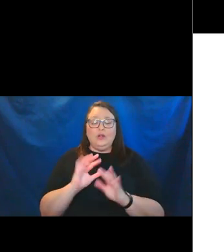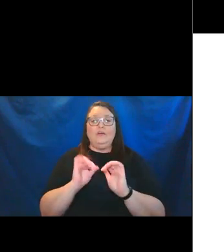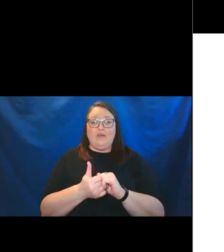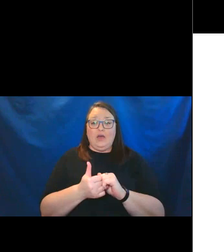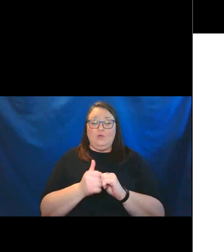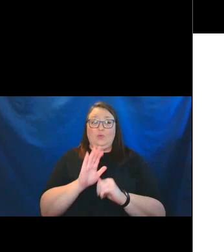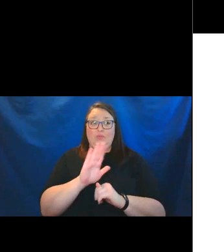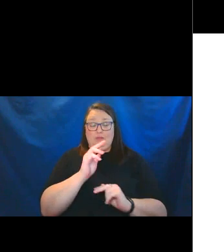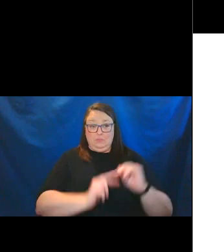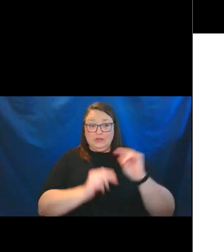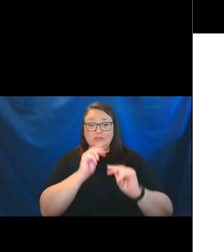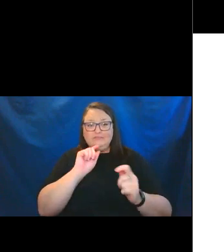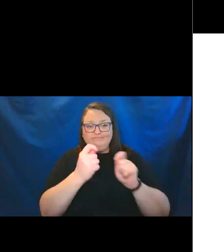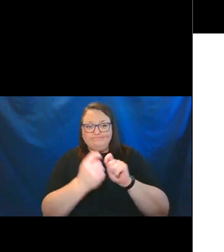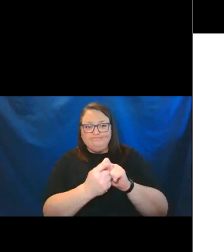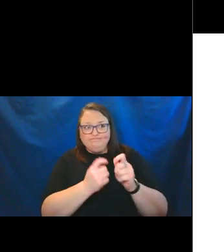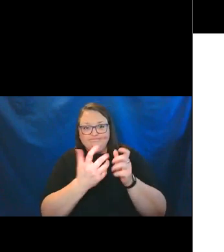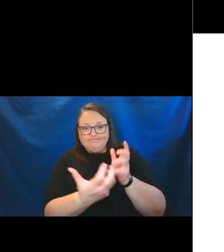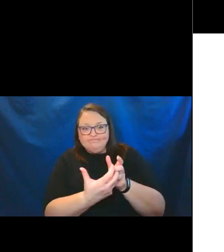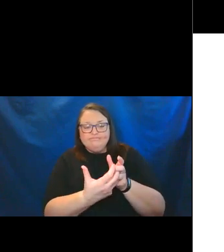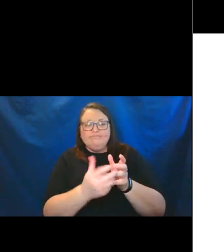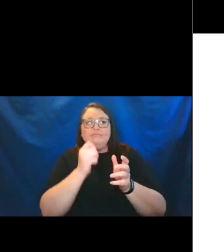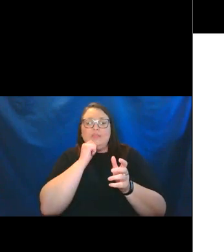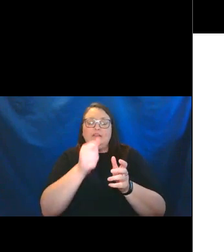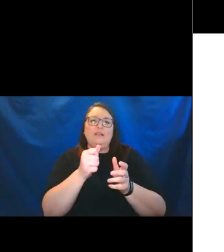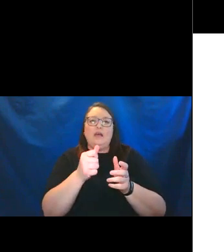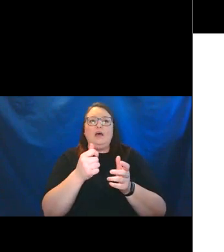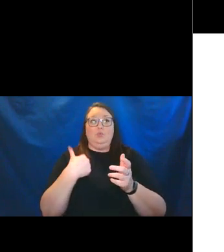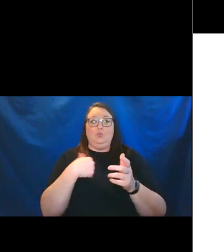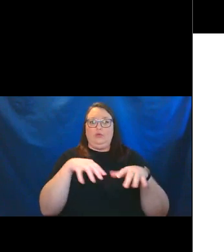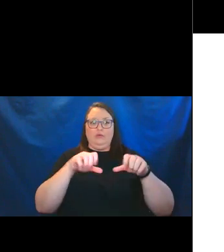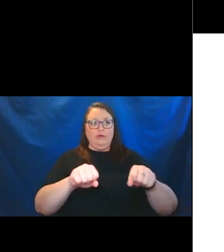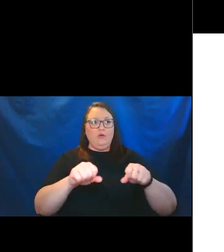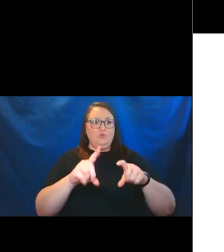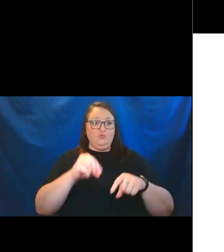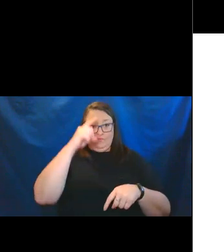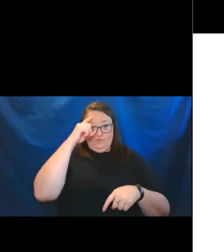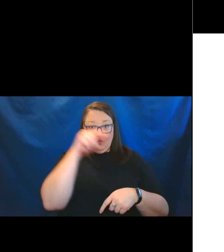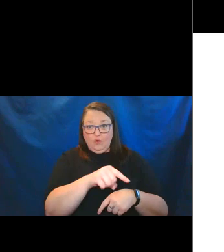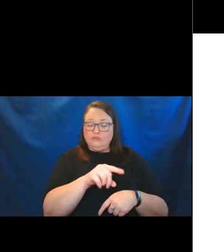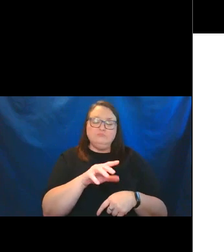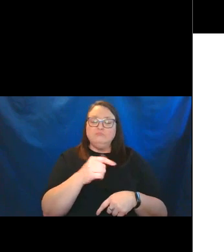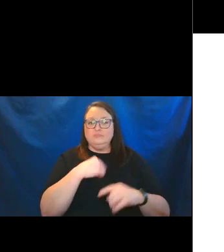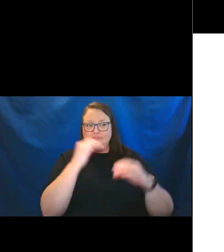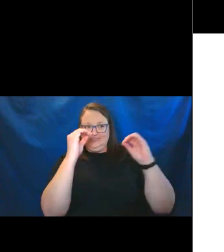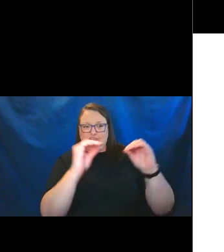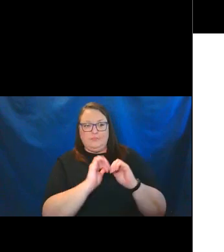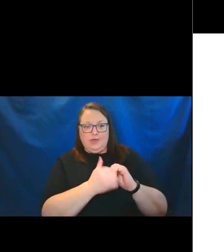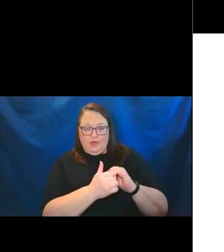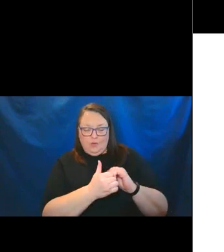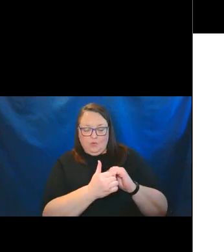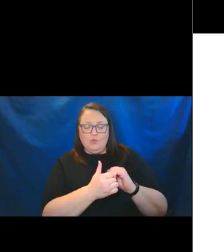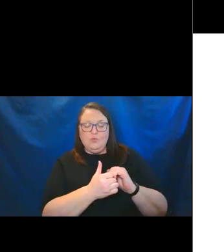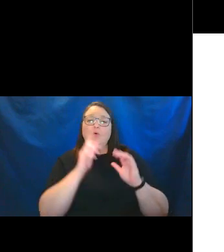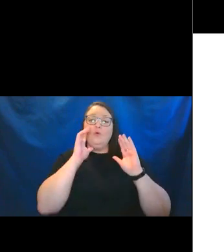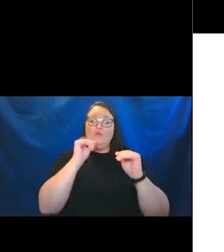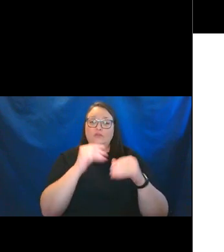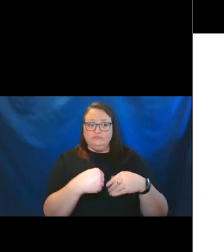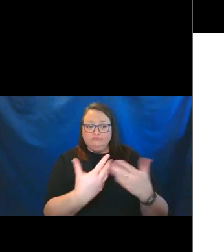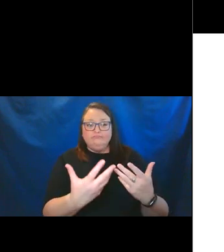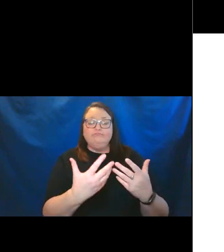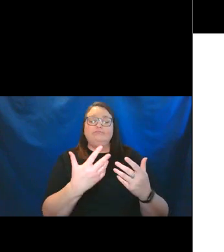own buildings, not coming in and trying to do it for them, but teaching them how to do it, and then hopefully providing them the